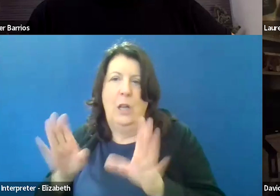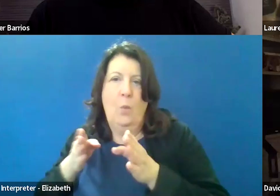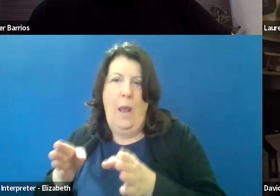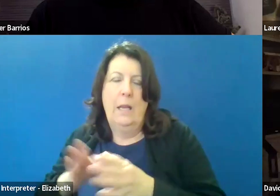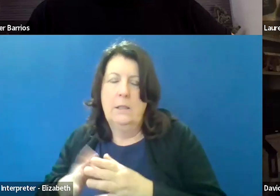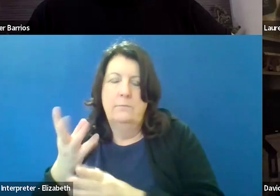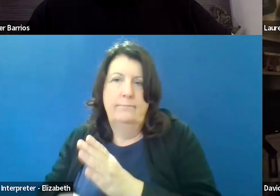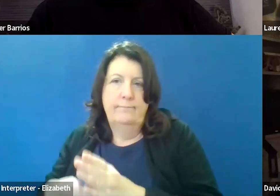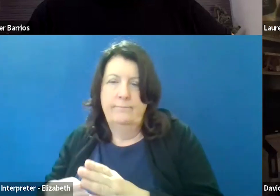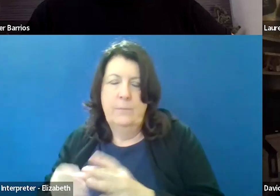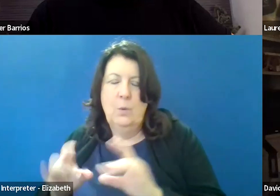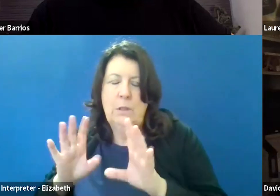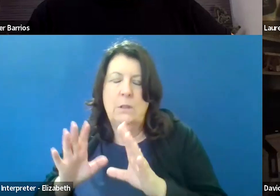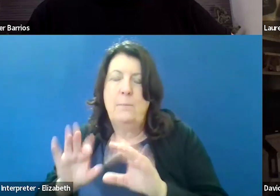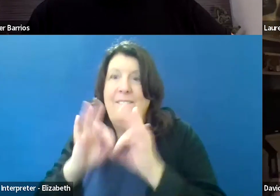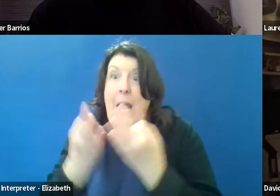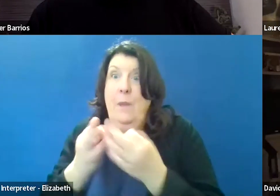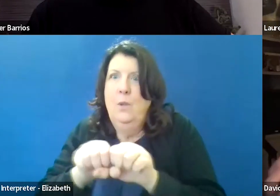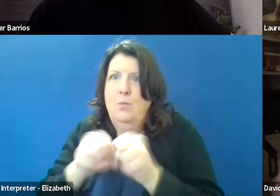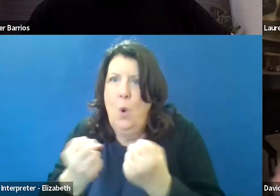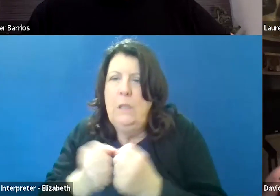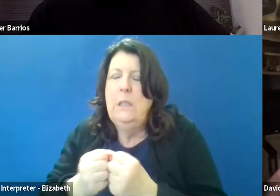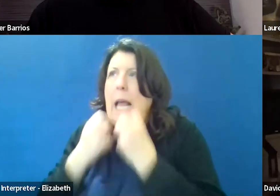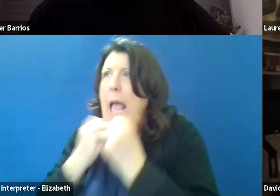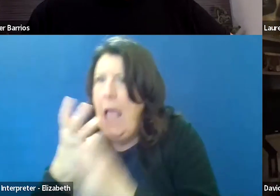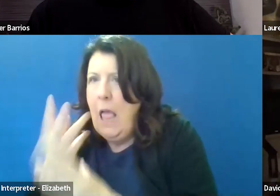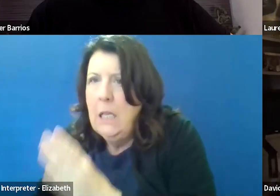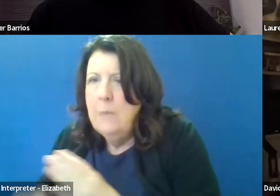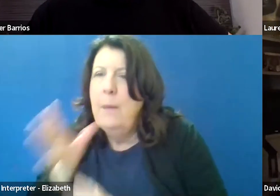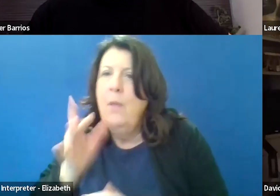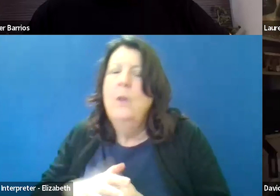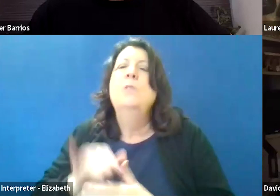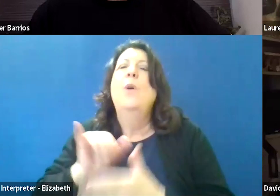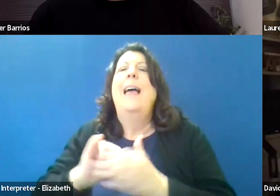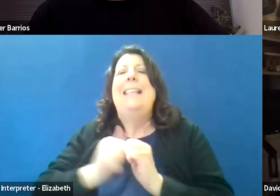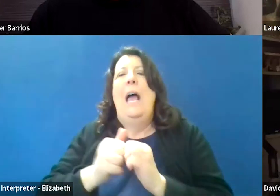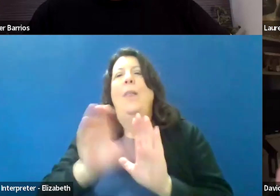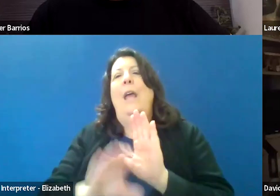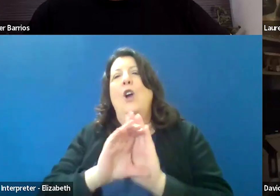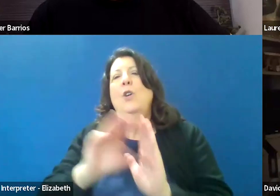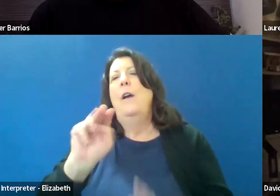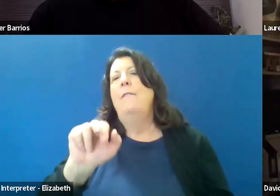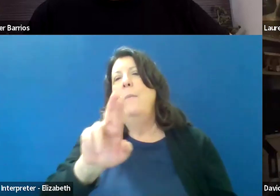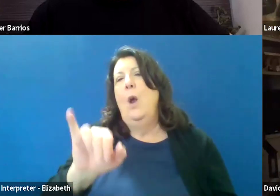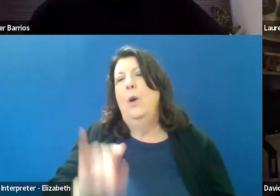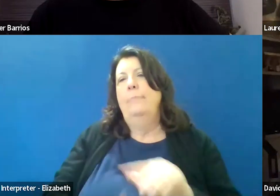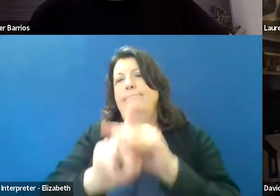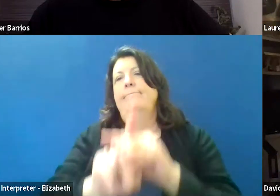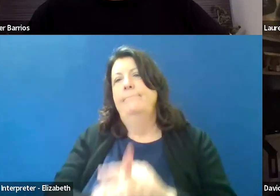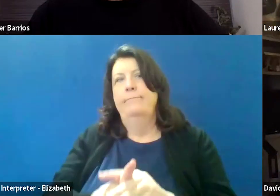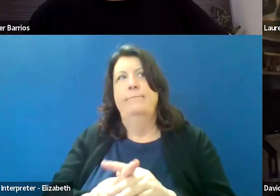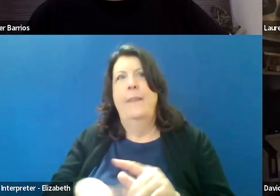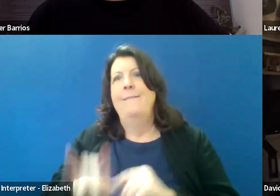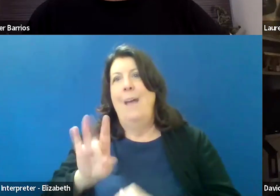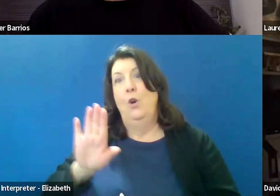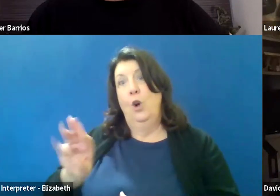she meant the world to me. And I wanted to reflect that energy. And that's how the character of Mary kind of came up, and found her way into the story, because